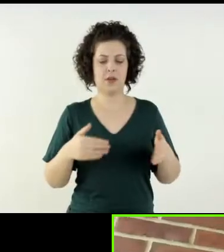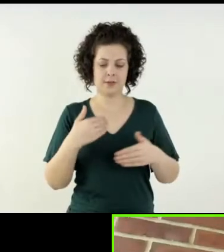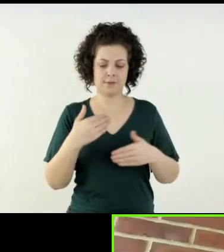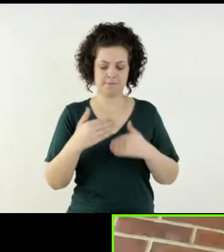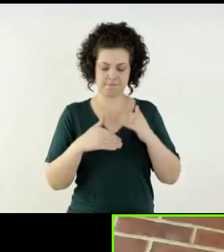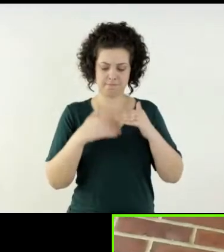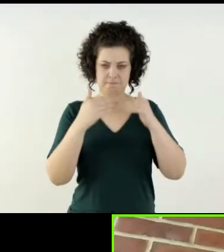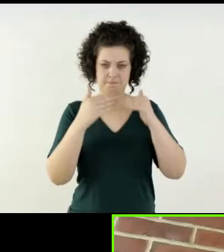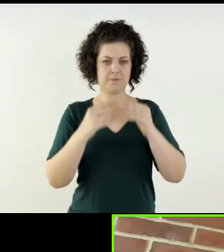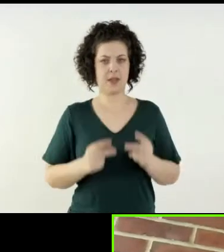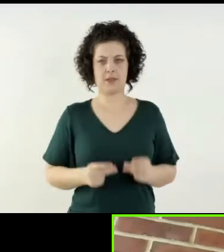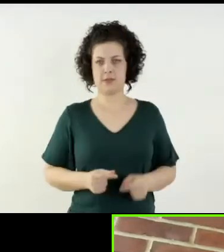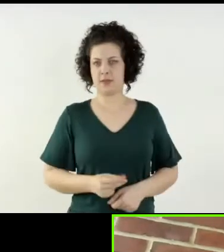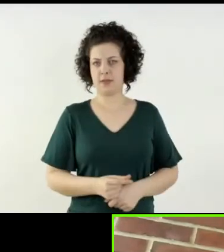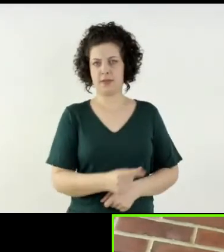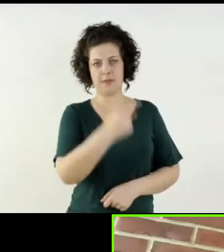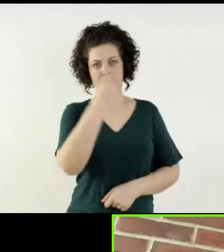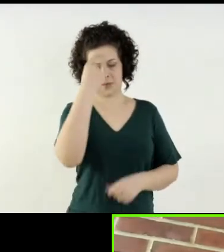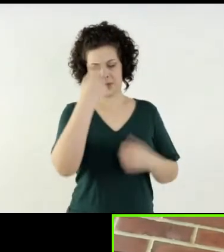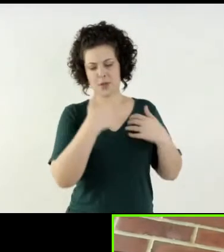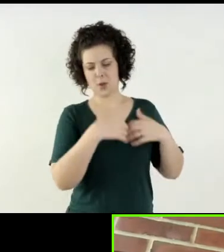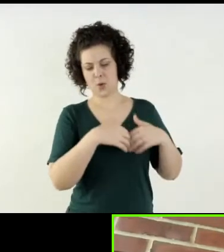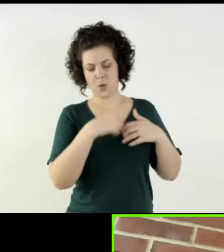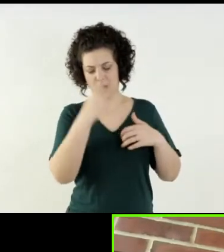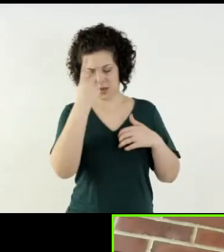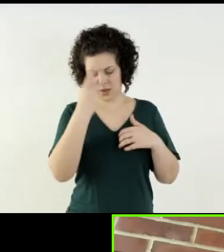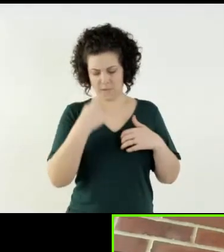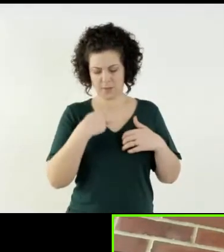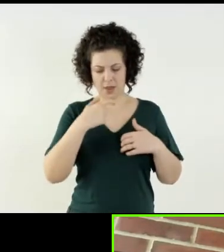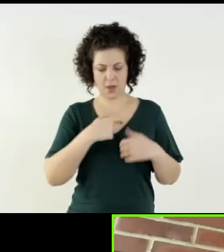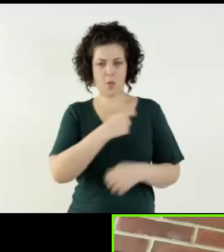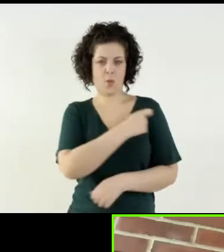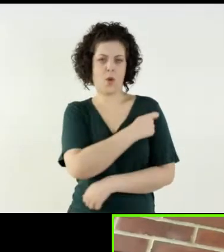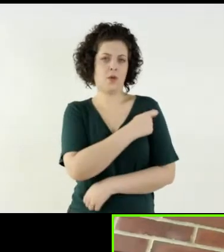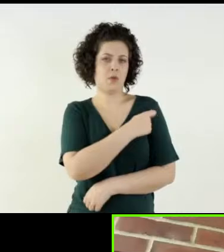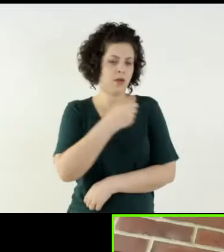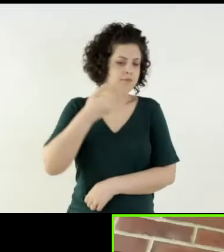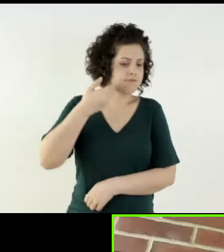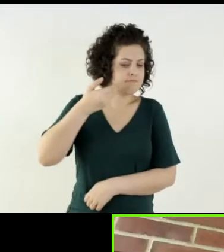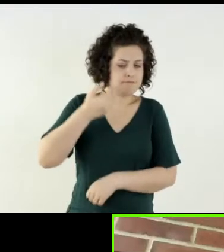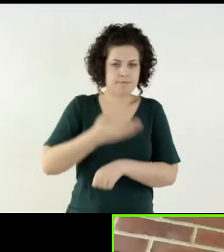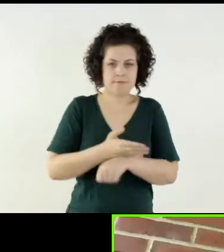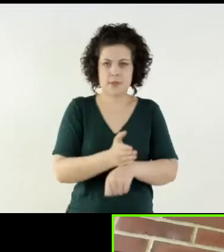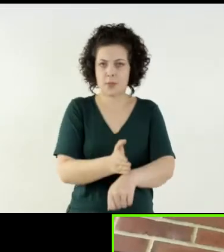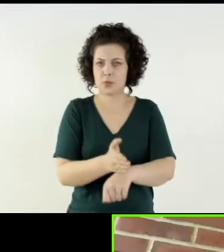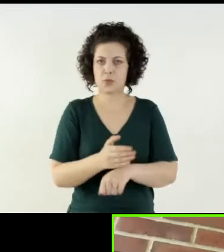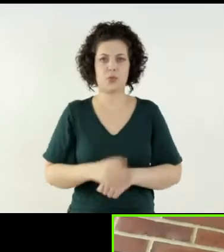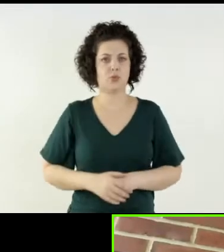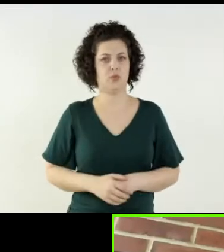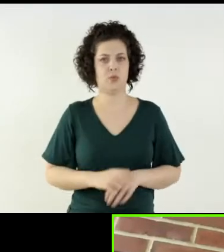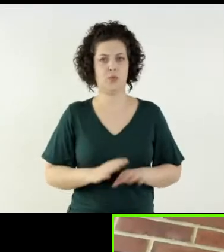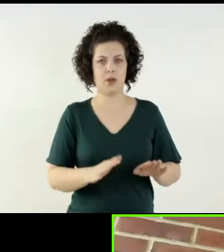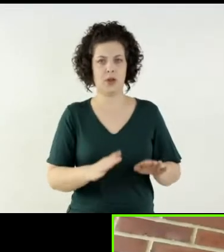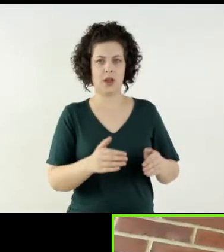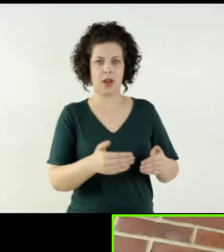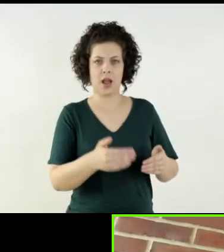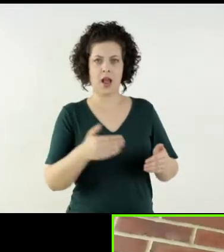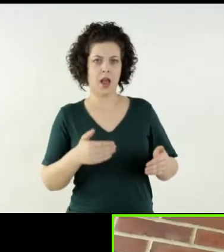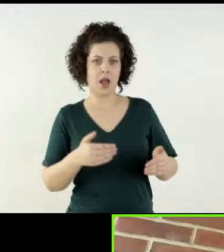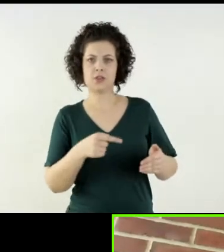student, you know, even before I came into Ahmed. Of course, Ahmed also writes so